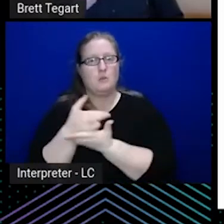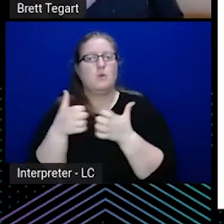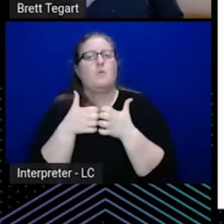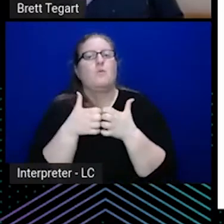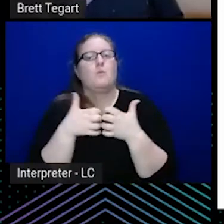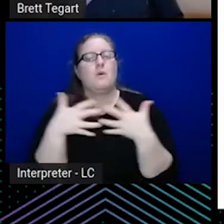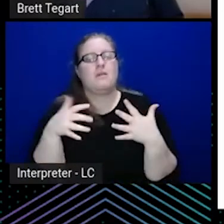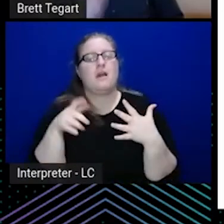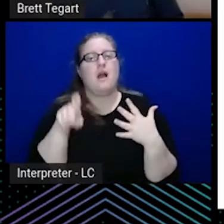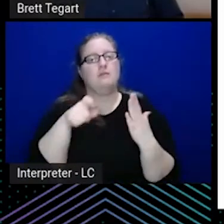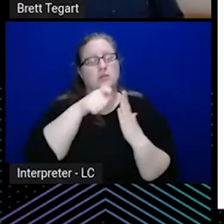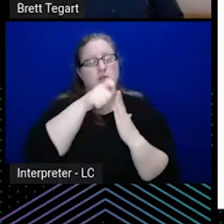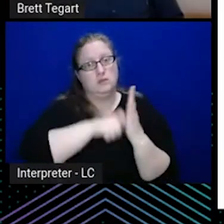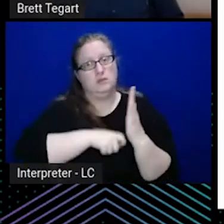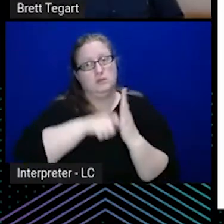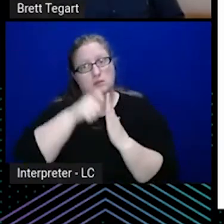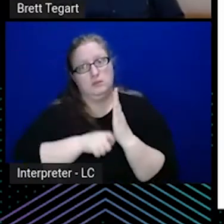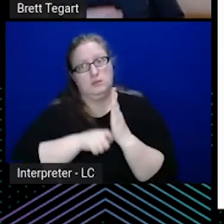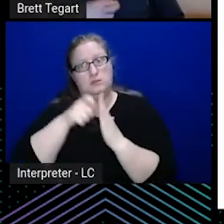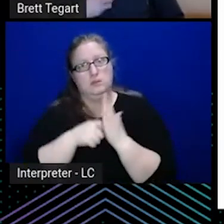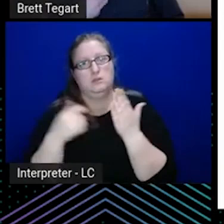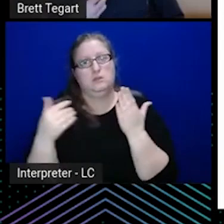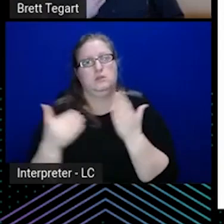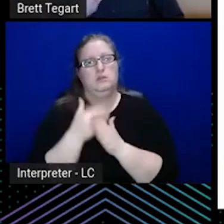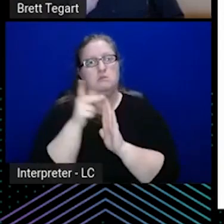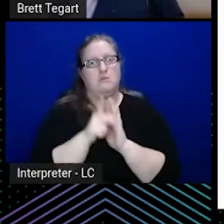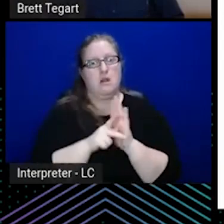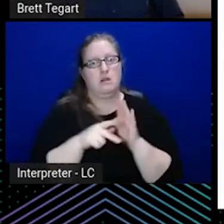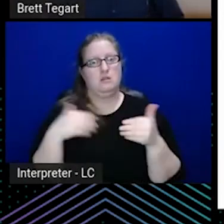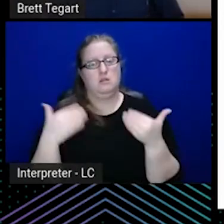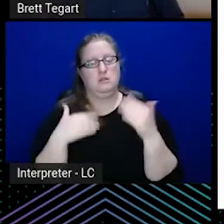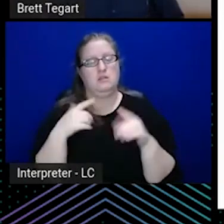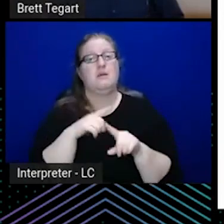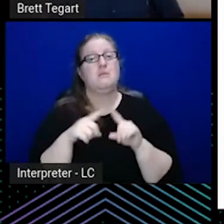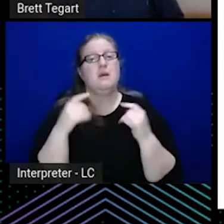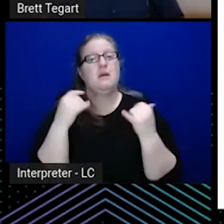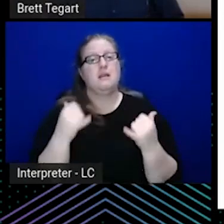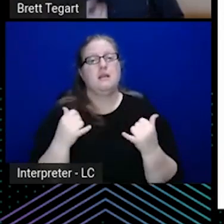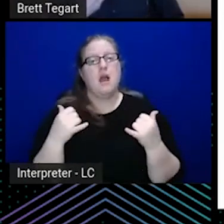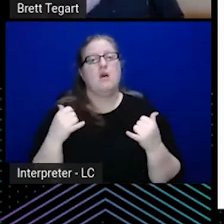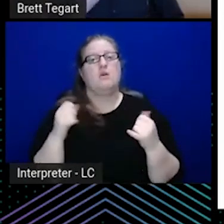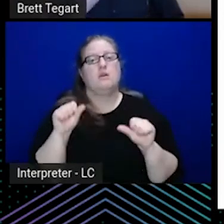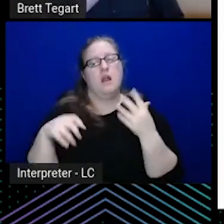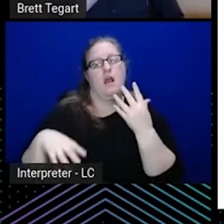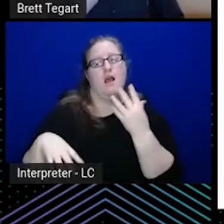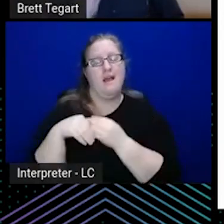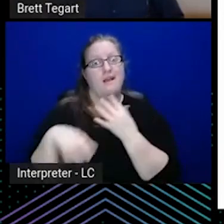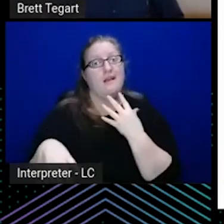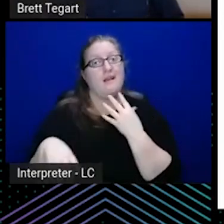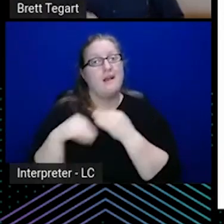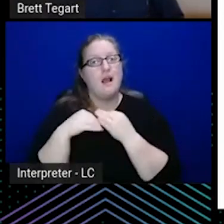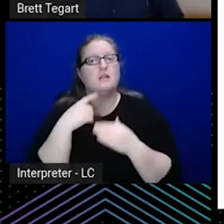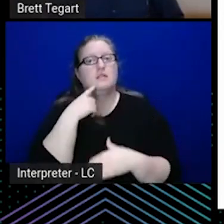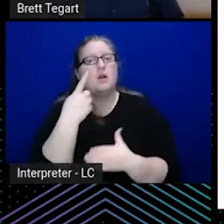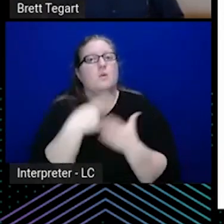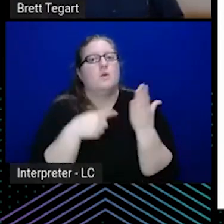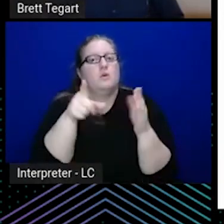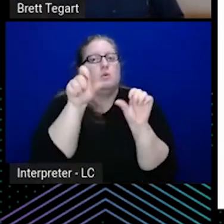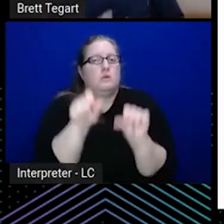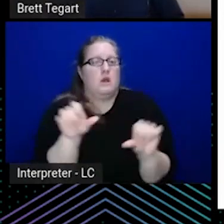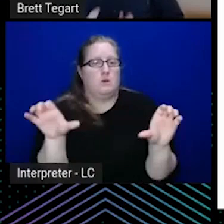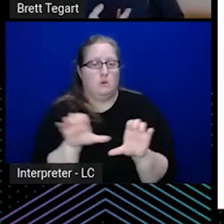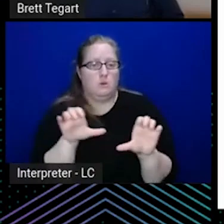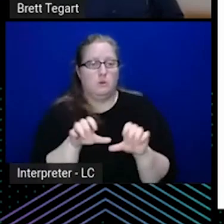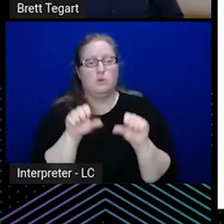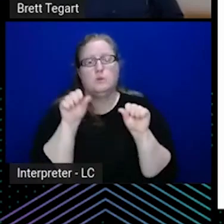write proactive policies, but instead writing prescriptive policies that tell you what you can do with the module. We can bake